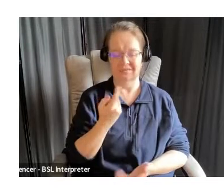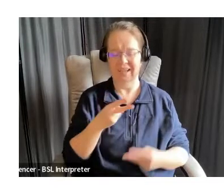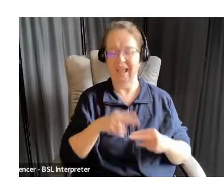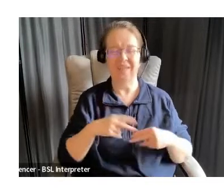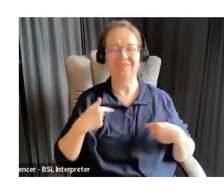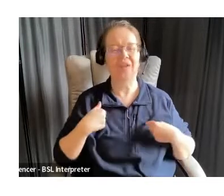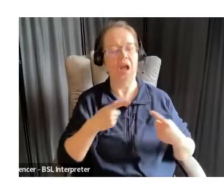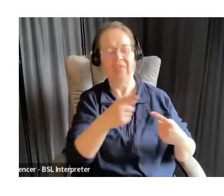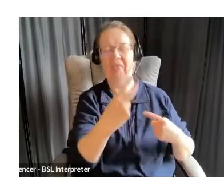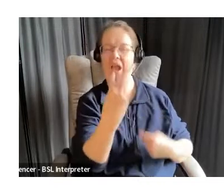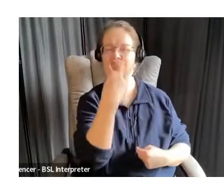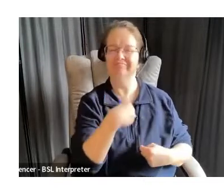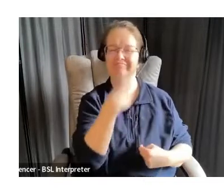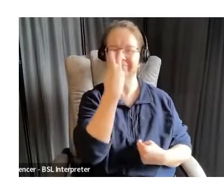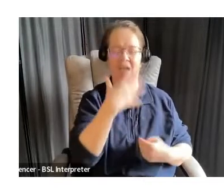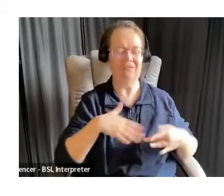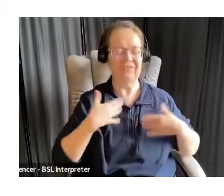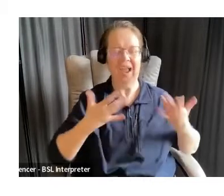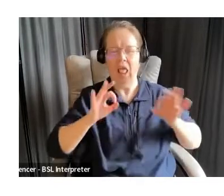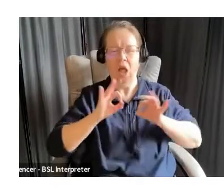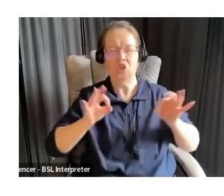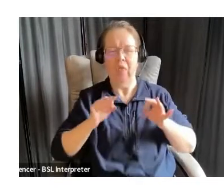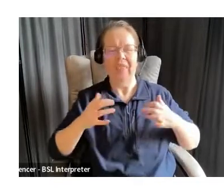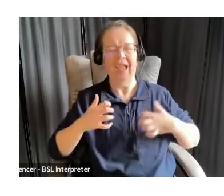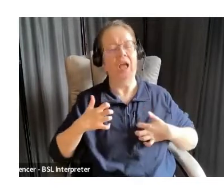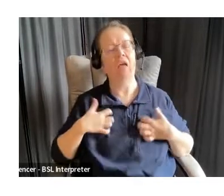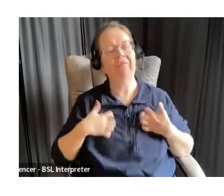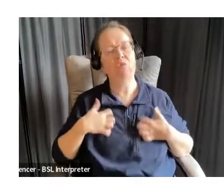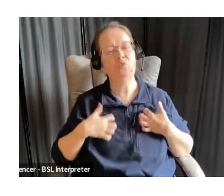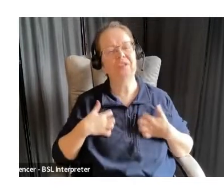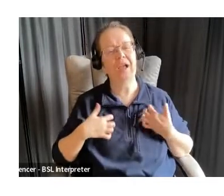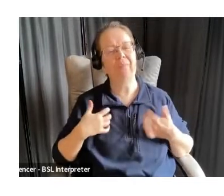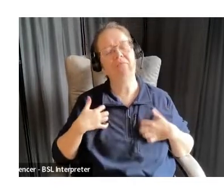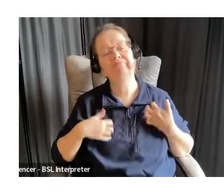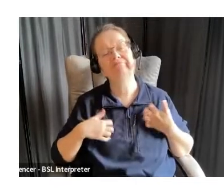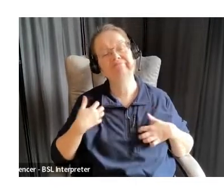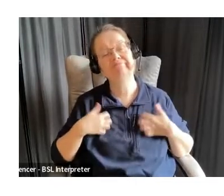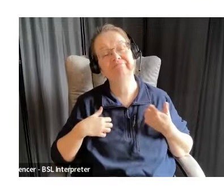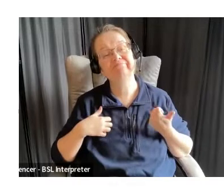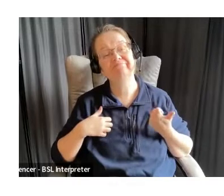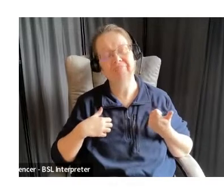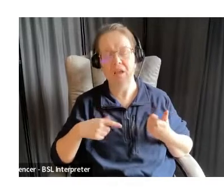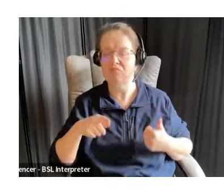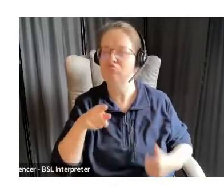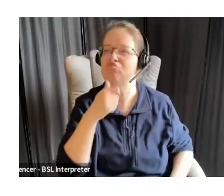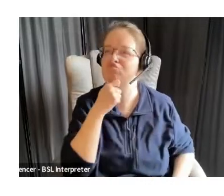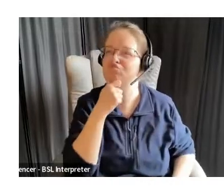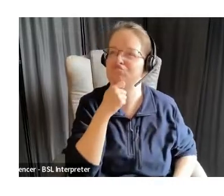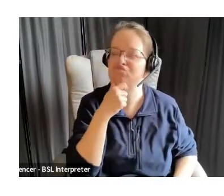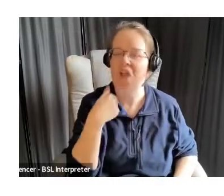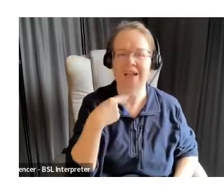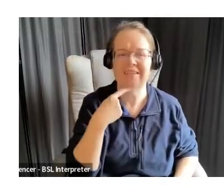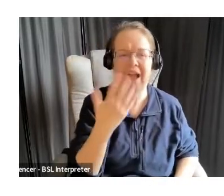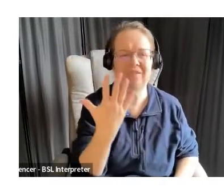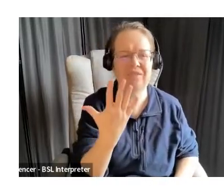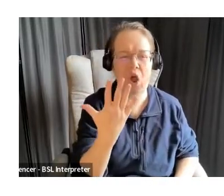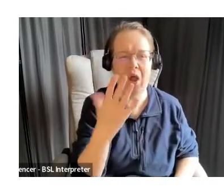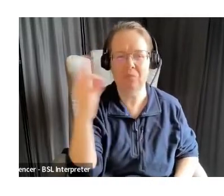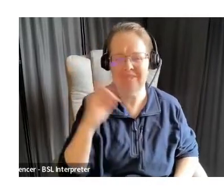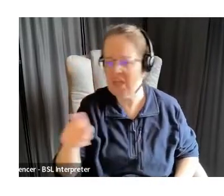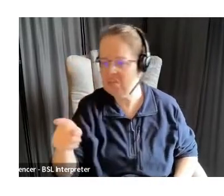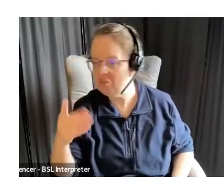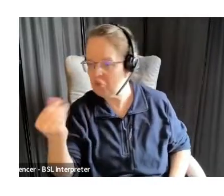it's perceived that you're not projecting enthusiasm? Should we go 5%? Quite a few people are saying 6,